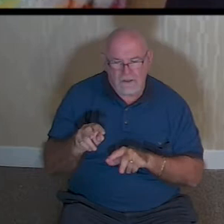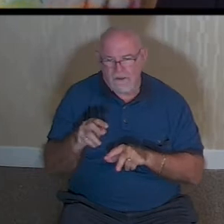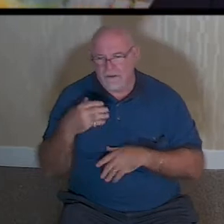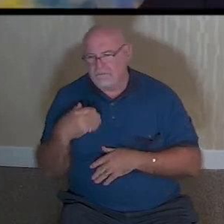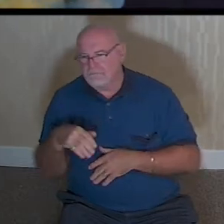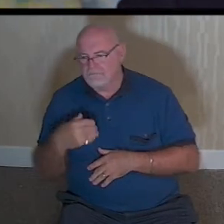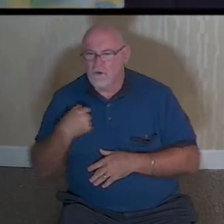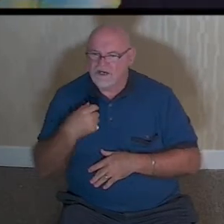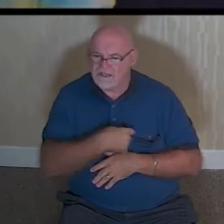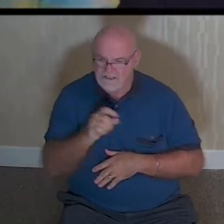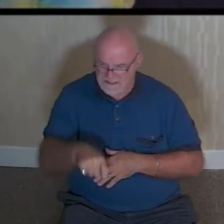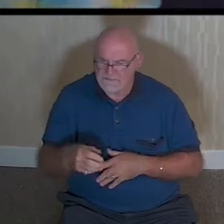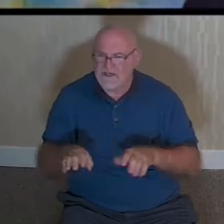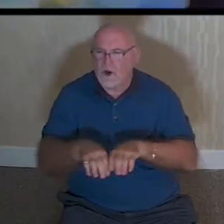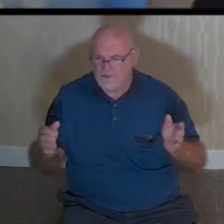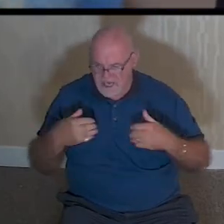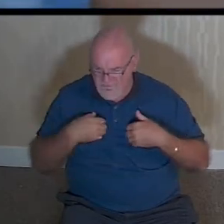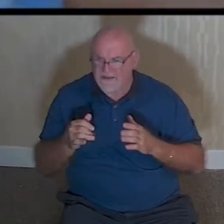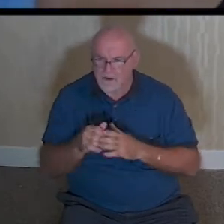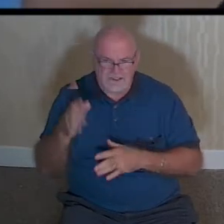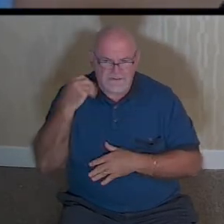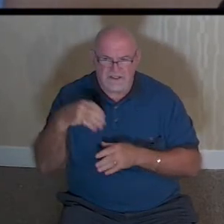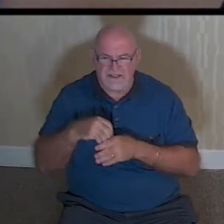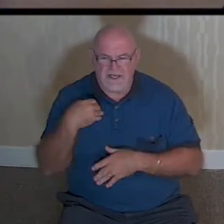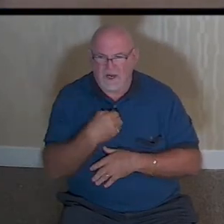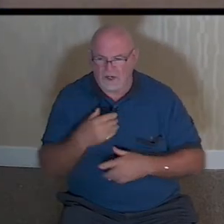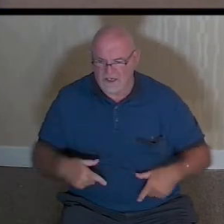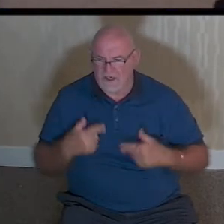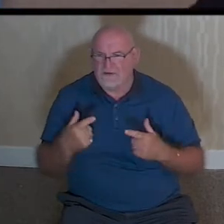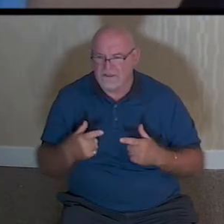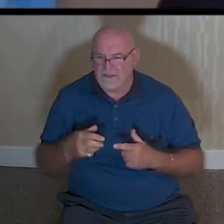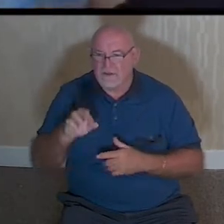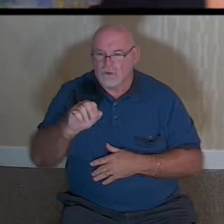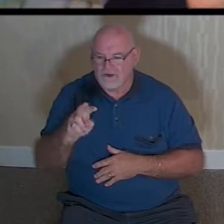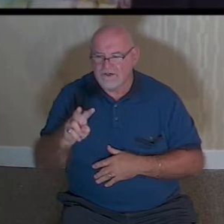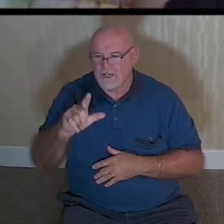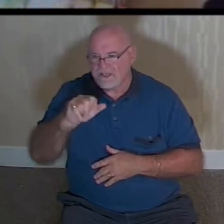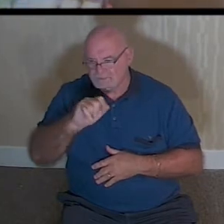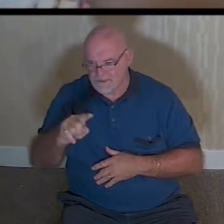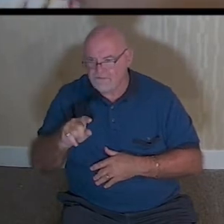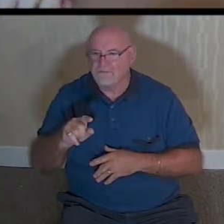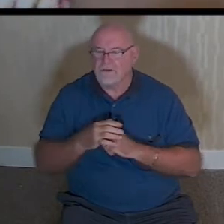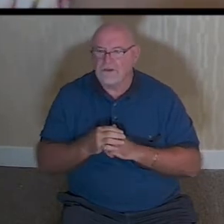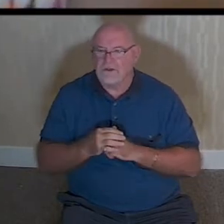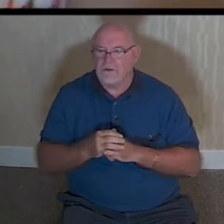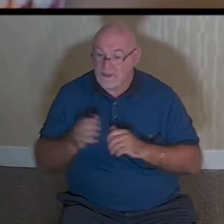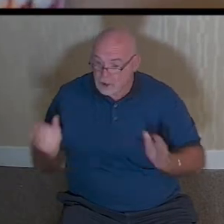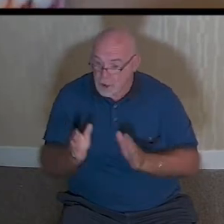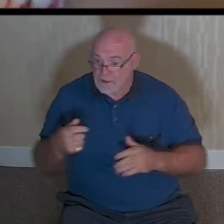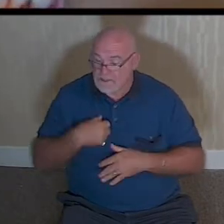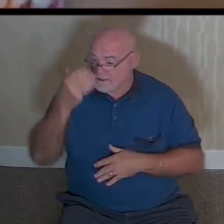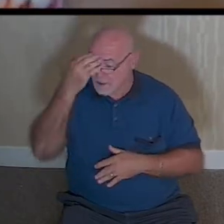to be open to having those experiences in our lives. Reverend Elizabeth would encourage me to know how